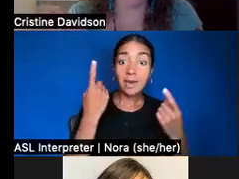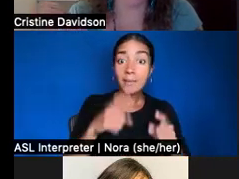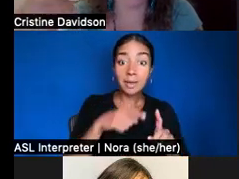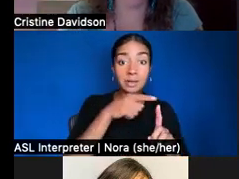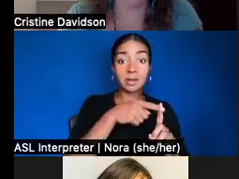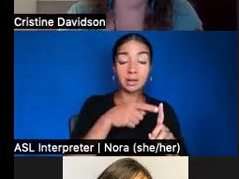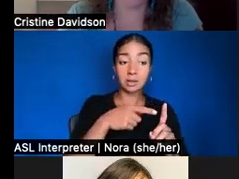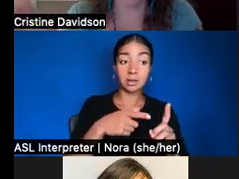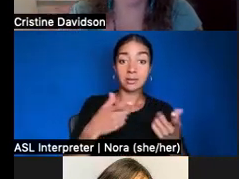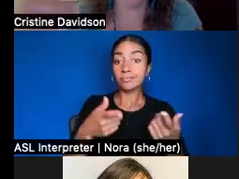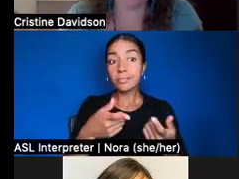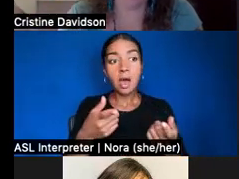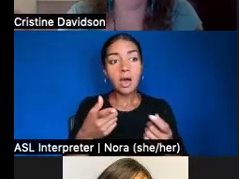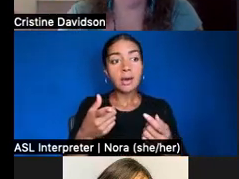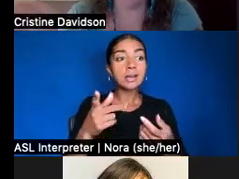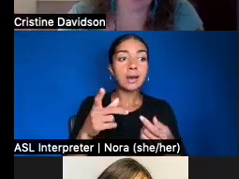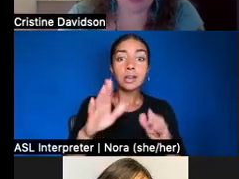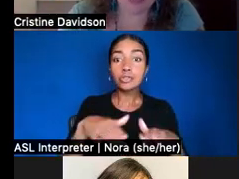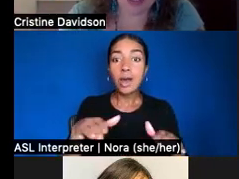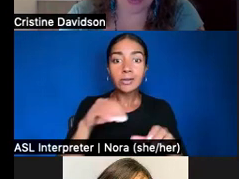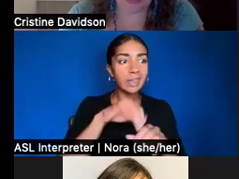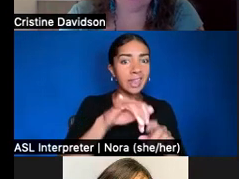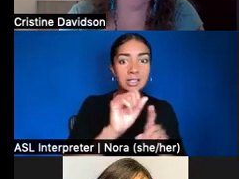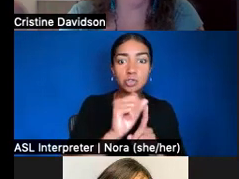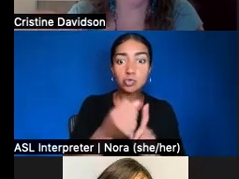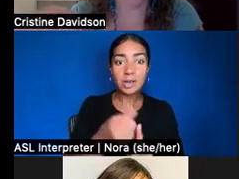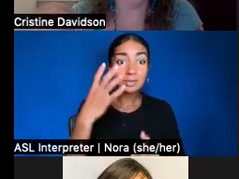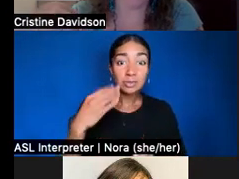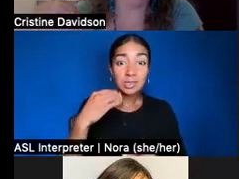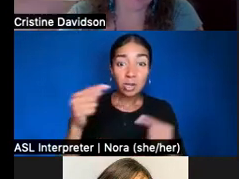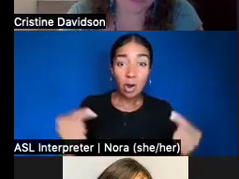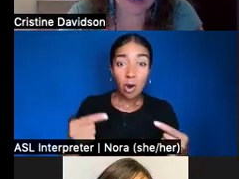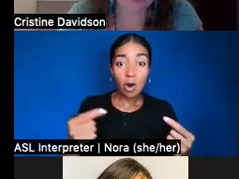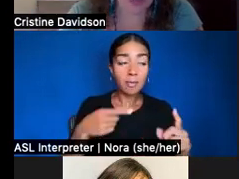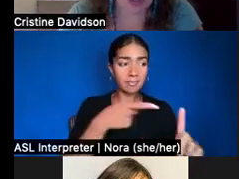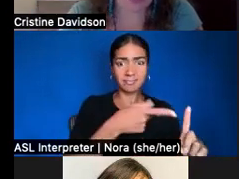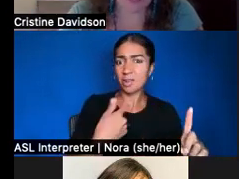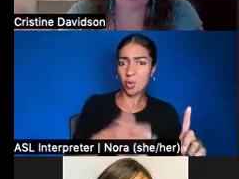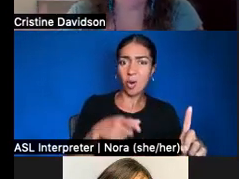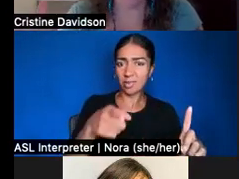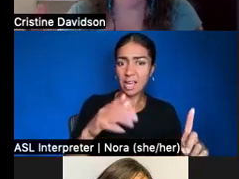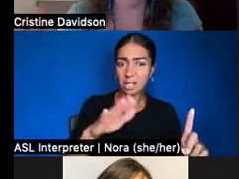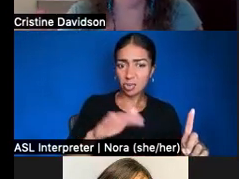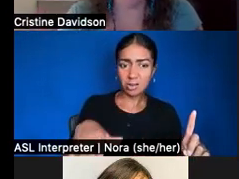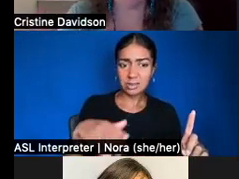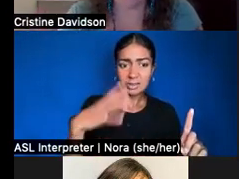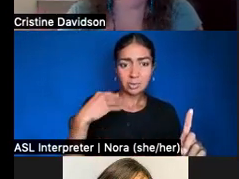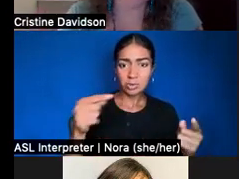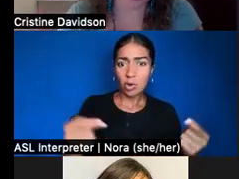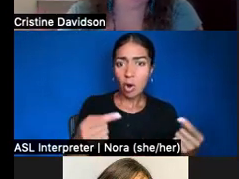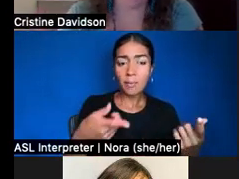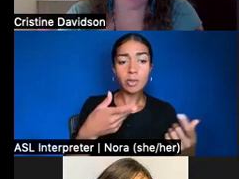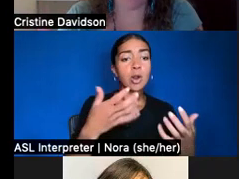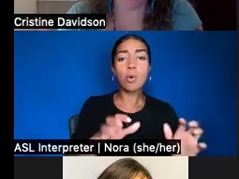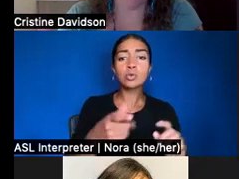but they may not know what to do or how to do it and don't want to lose their kids or have continued harm. So